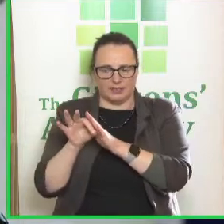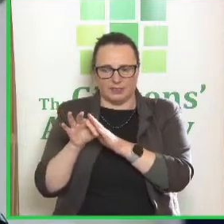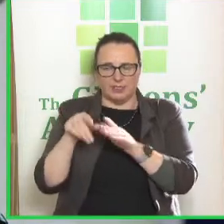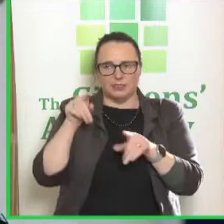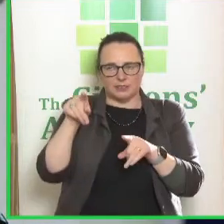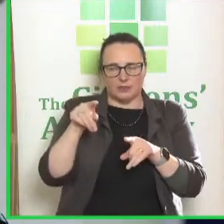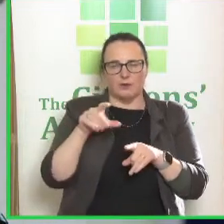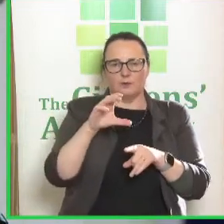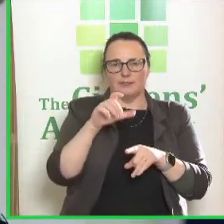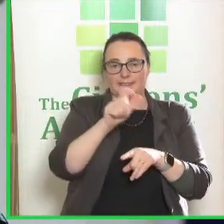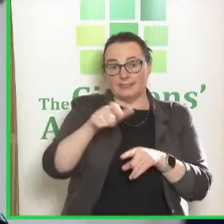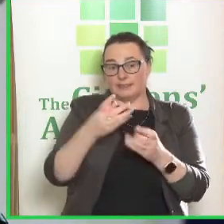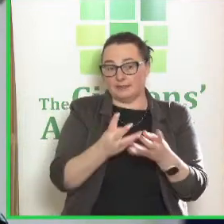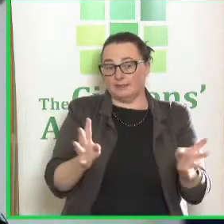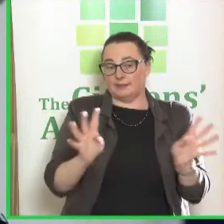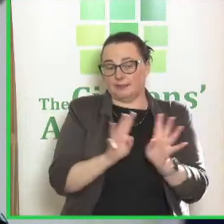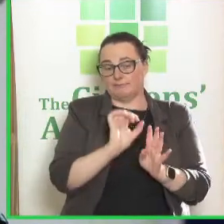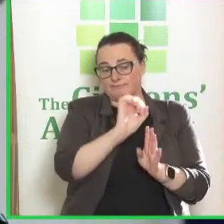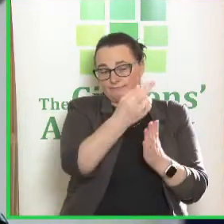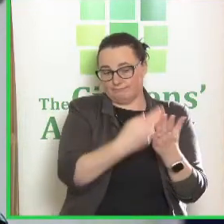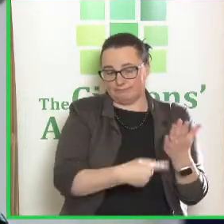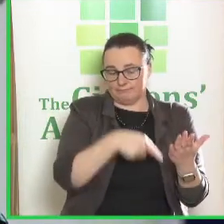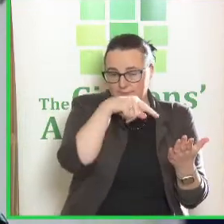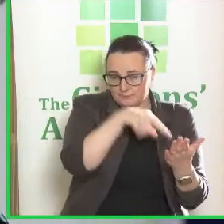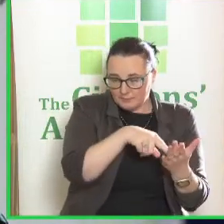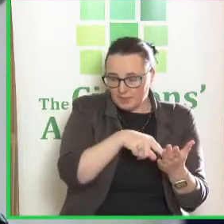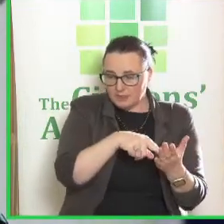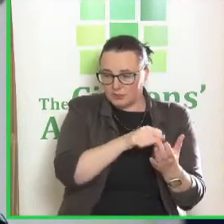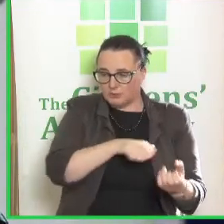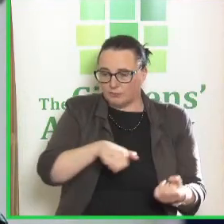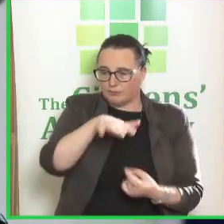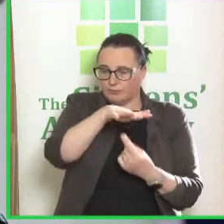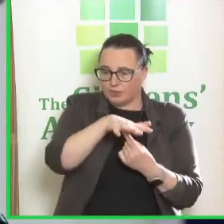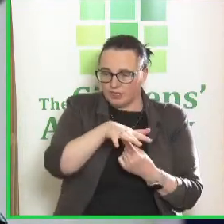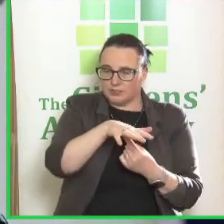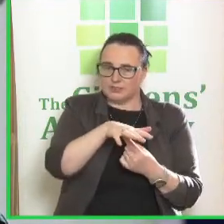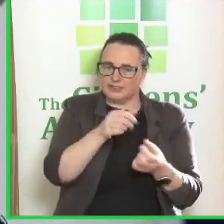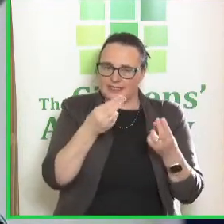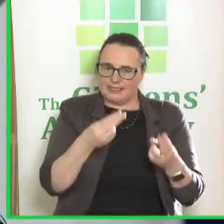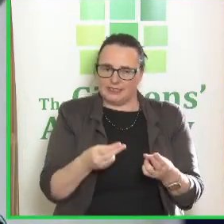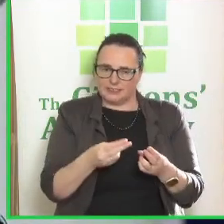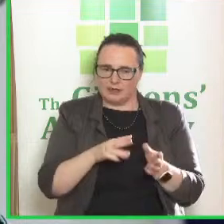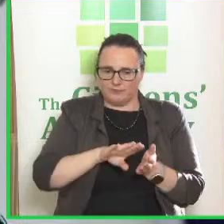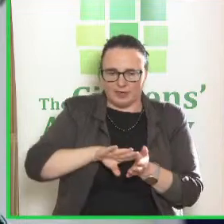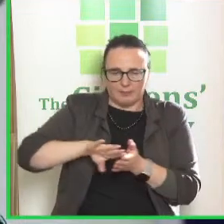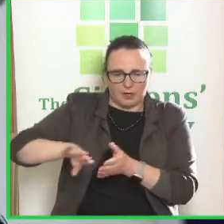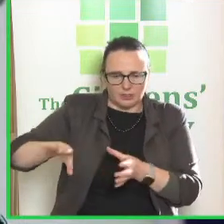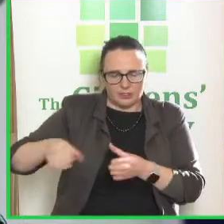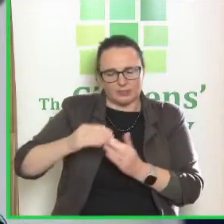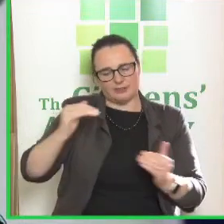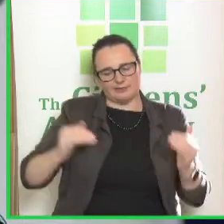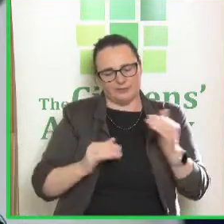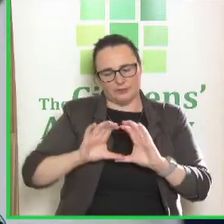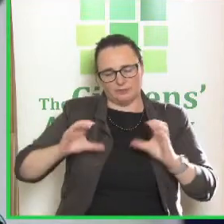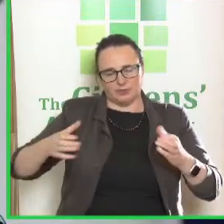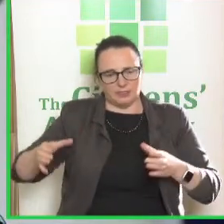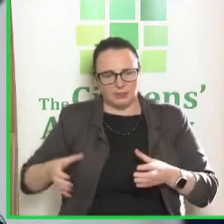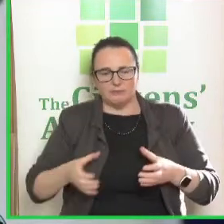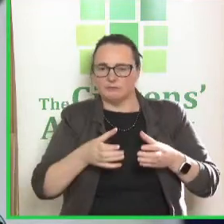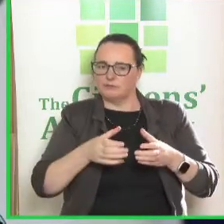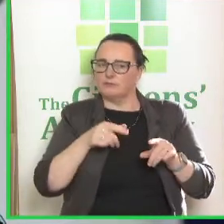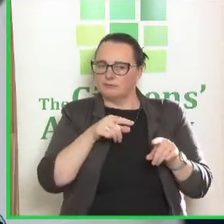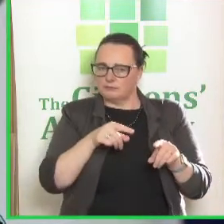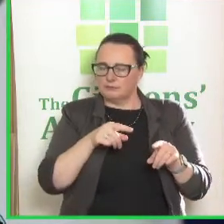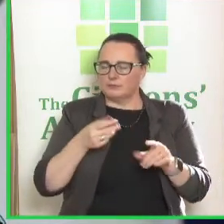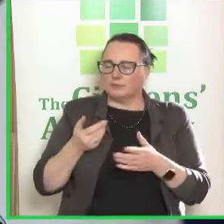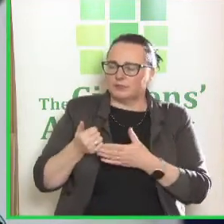Assembly's recommendations to prioritise the needs of marginalised groups and disadvantaged communities, I'm also supporting a number